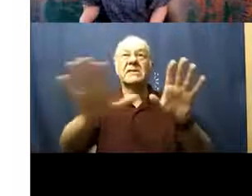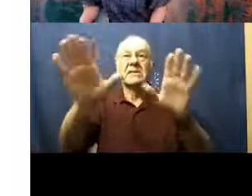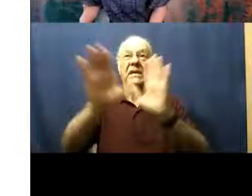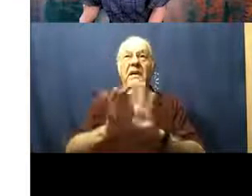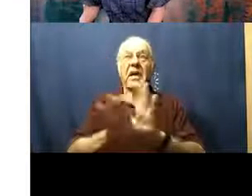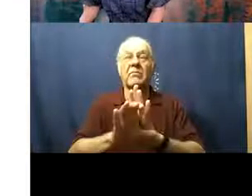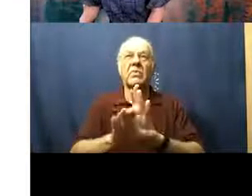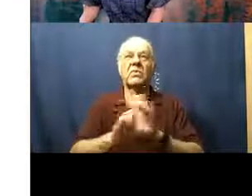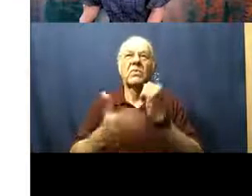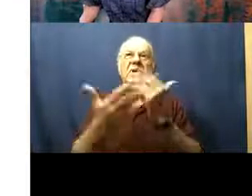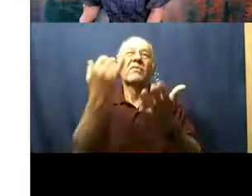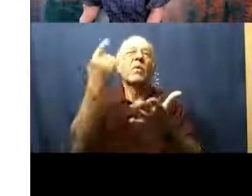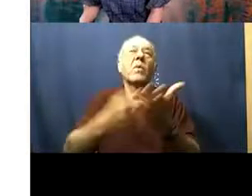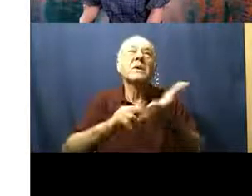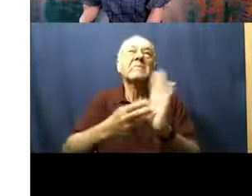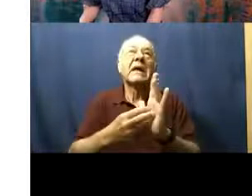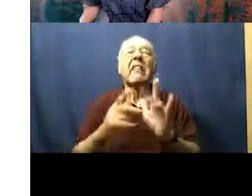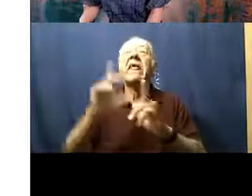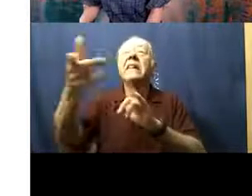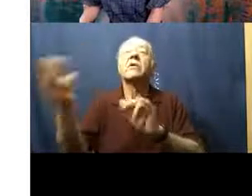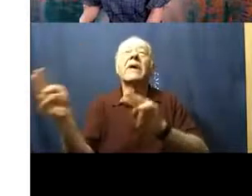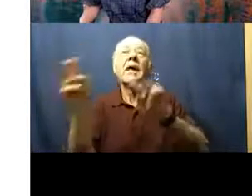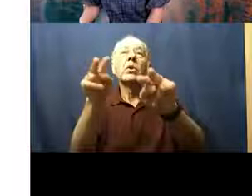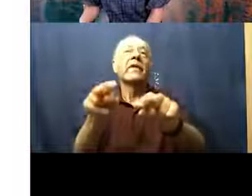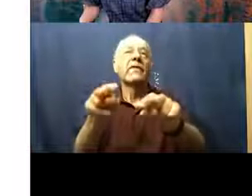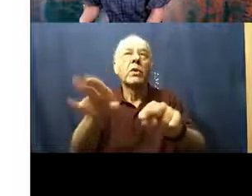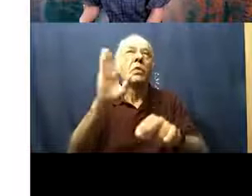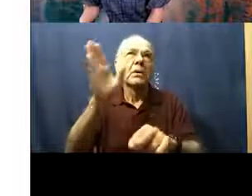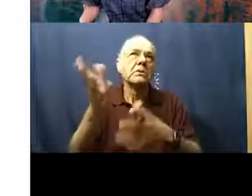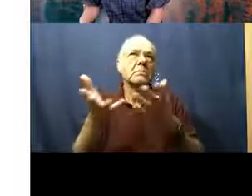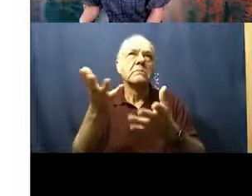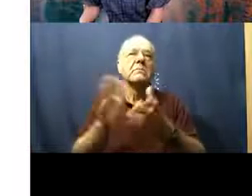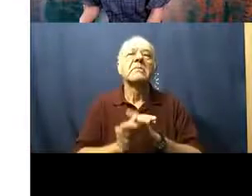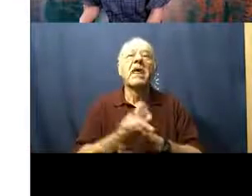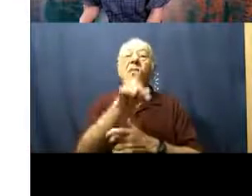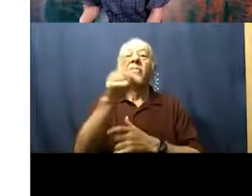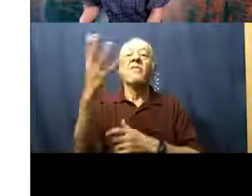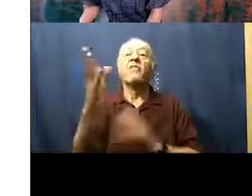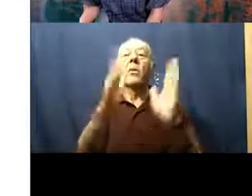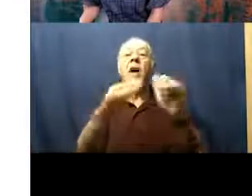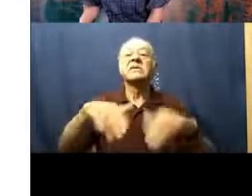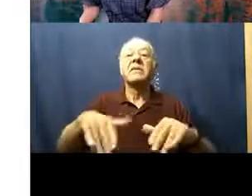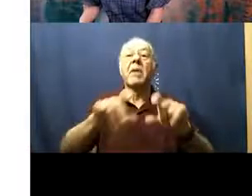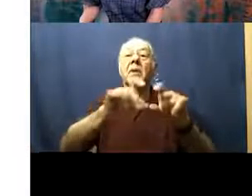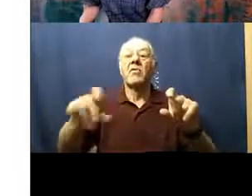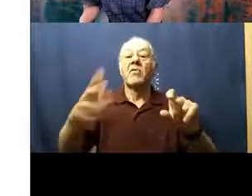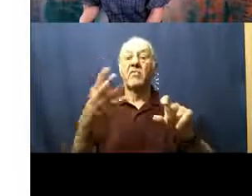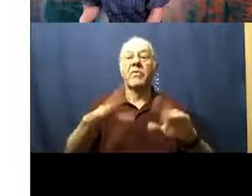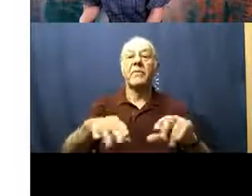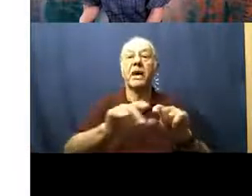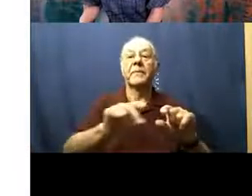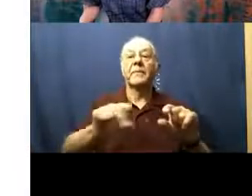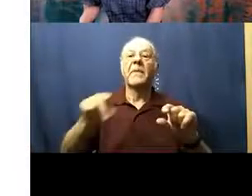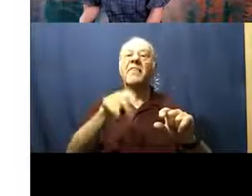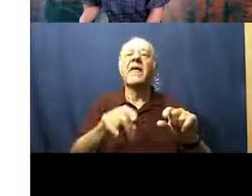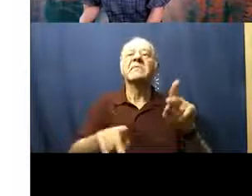what it means. And then maybe if you want to come back to it at some point, you will. These 4 boxes at the bottom are, these are the